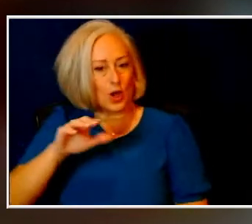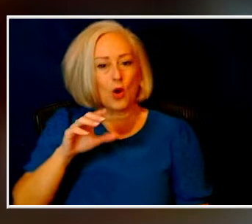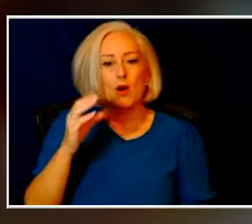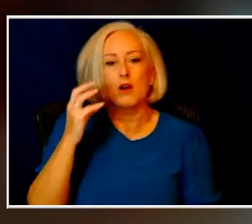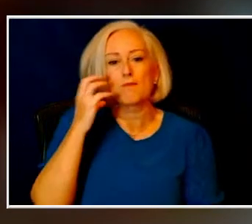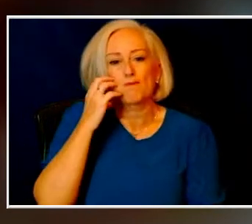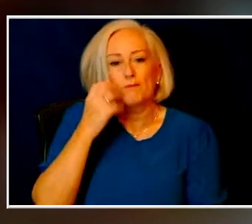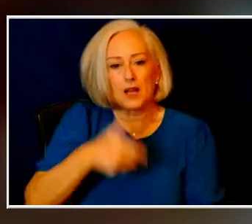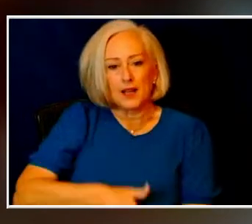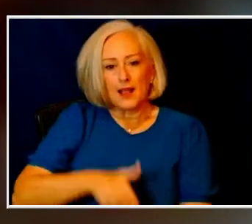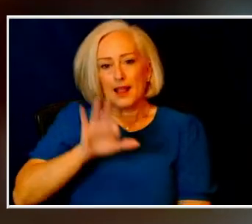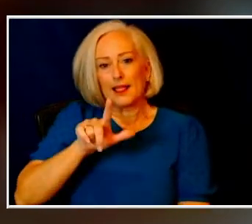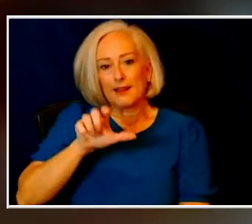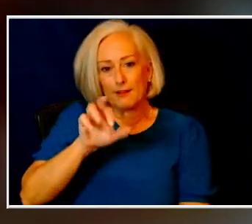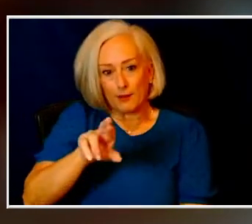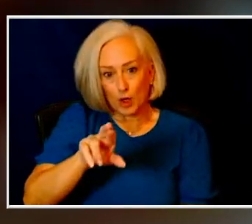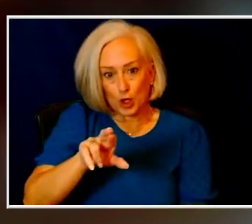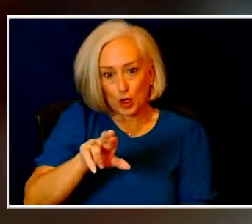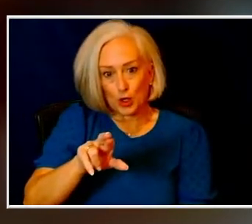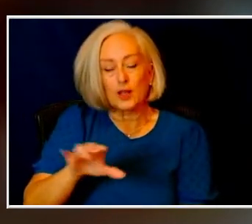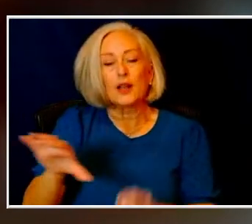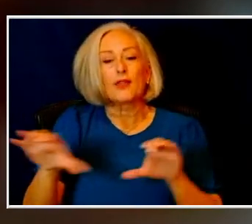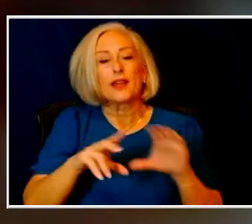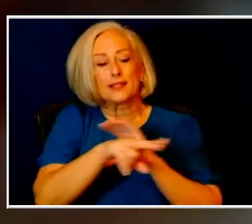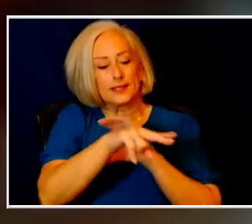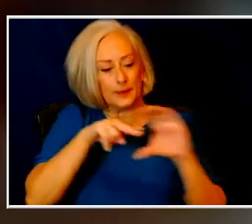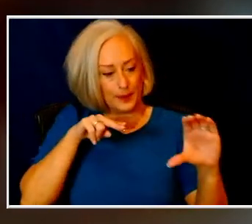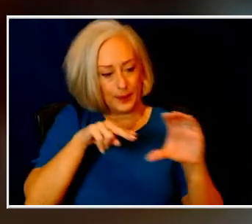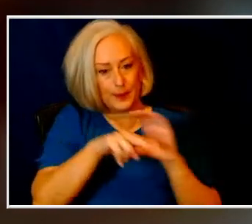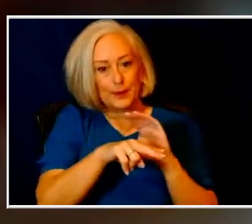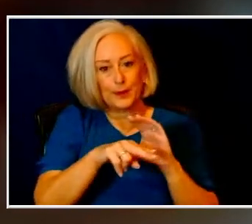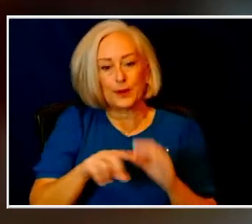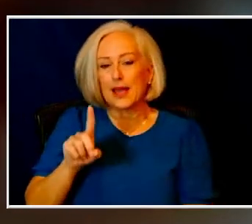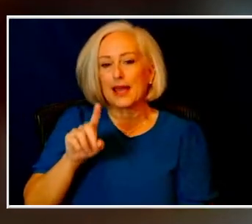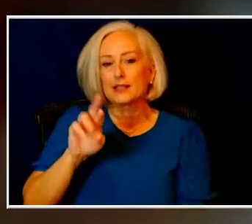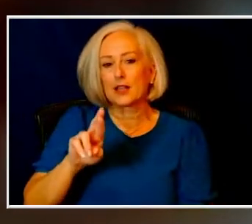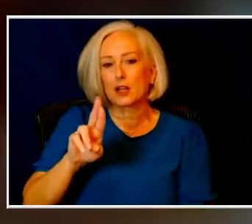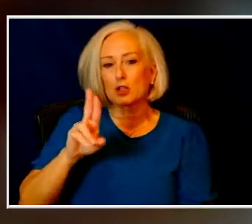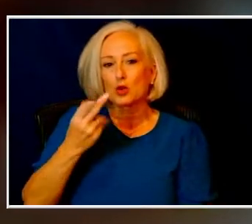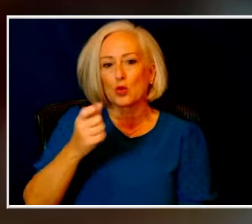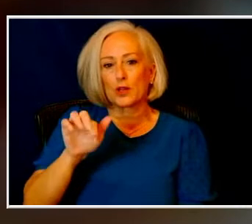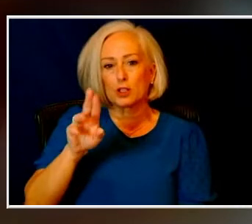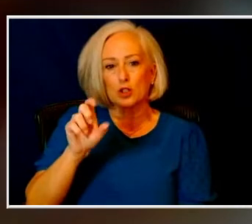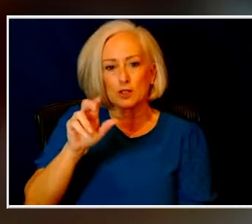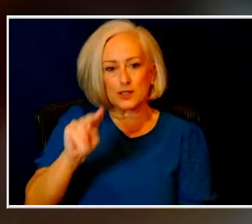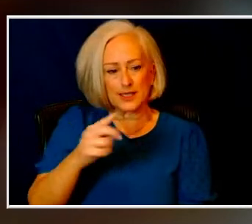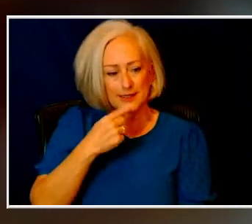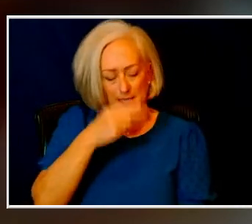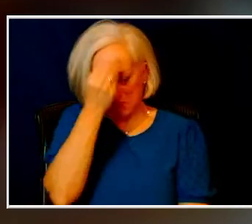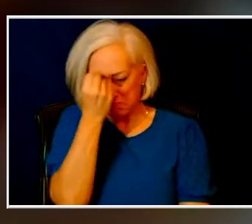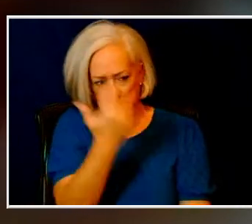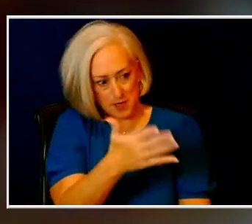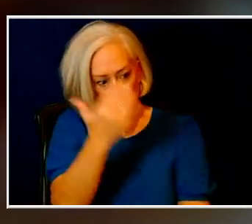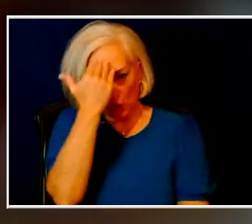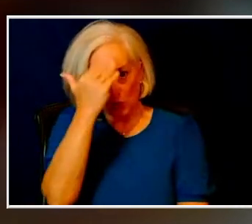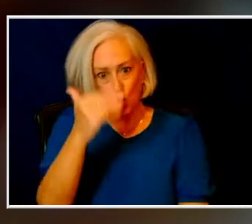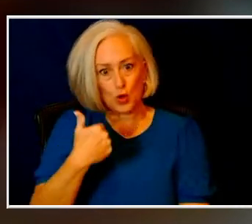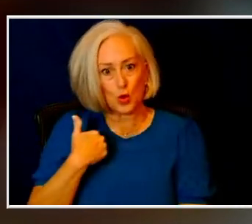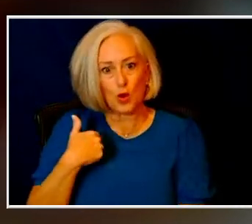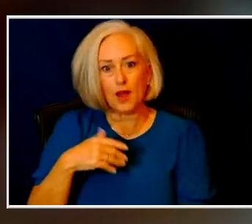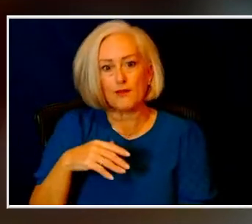and the internal medicine doctor, Dr. Richardson, said, "Georgia, did you know you had fatty liver?" I said,